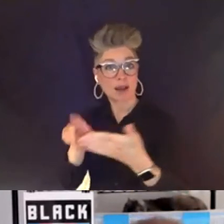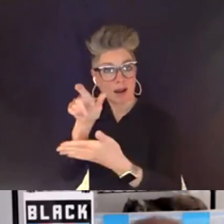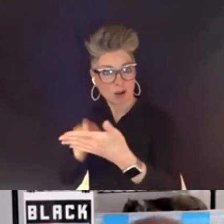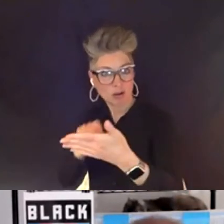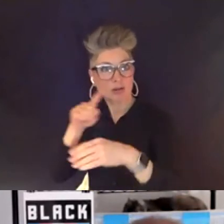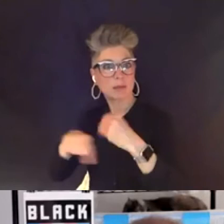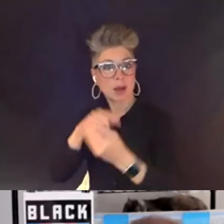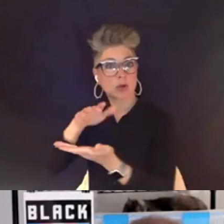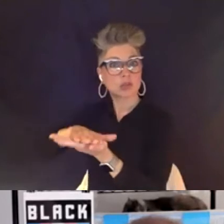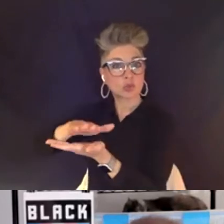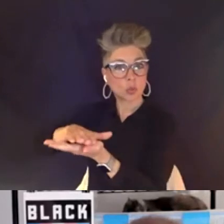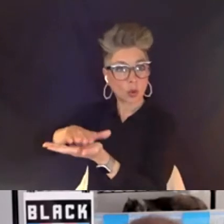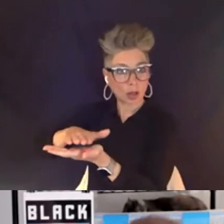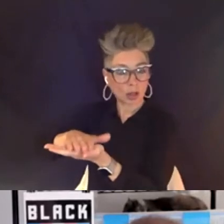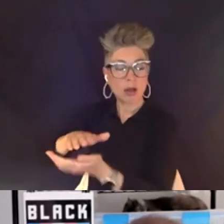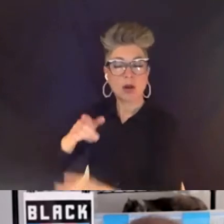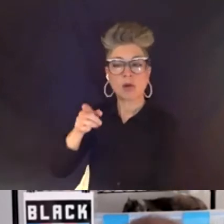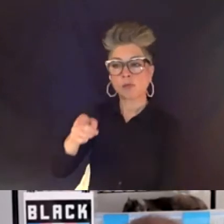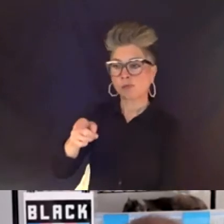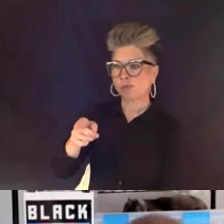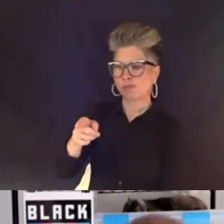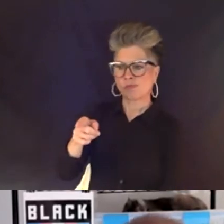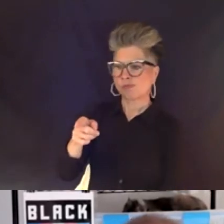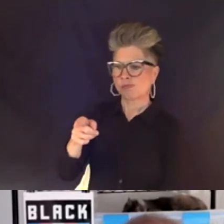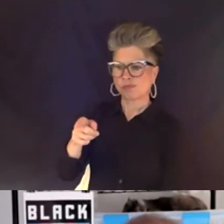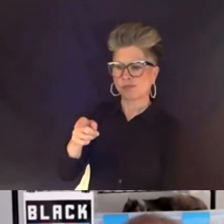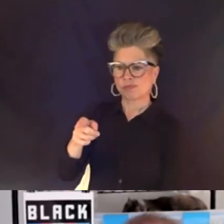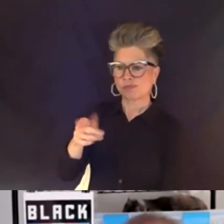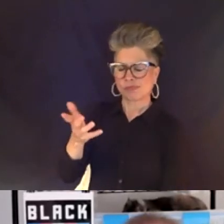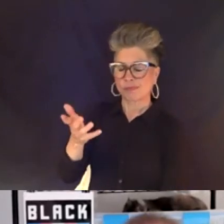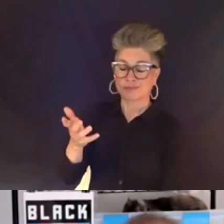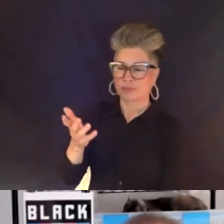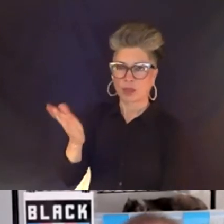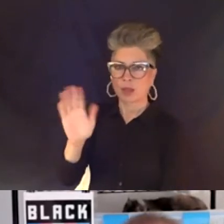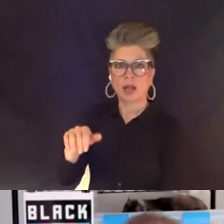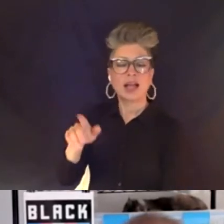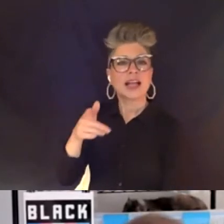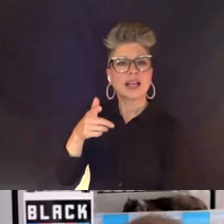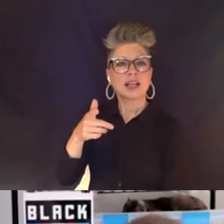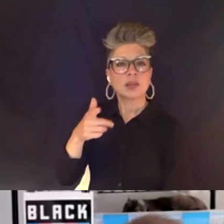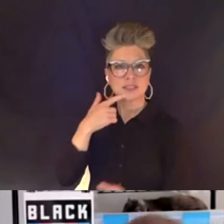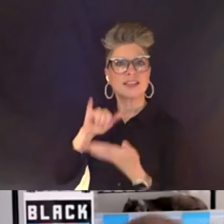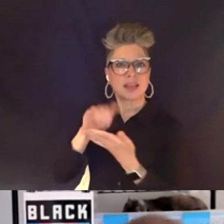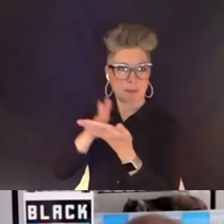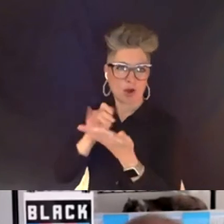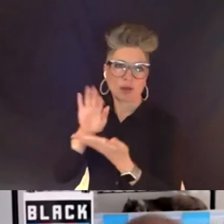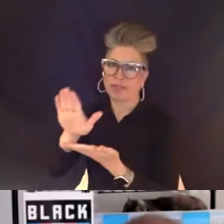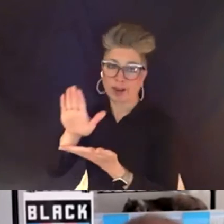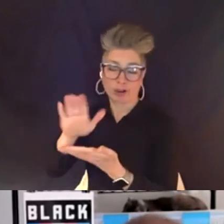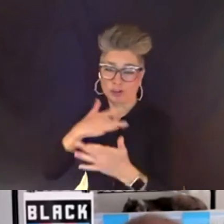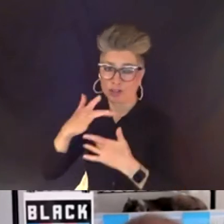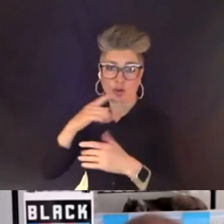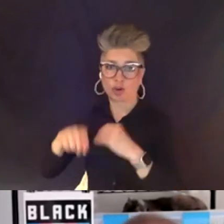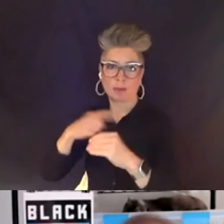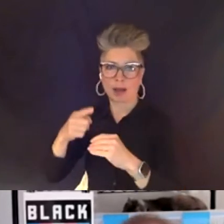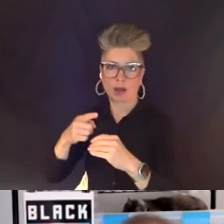a school that it doesn't even bear airing, but that this was part of their concern about the way that